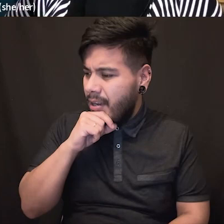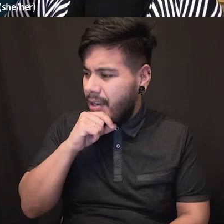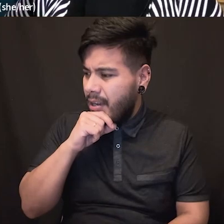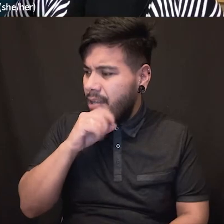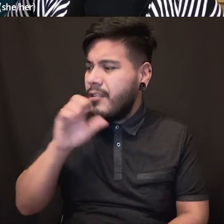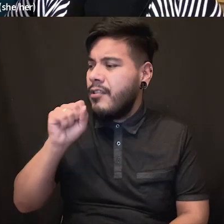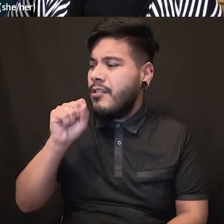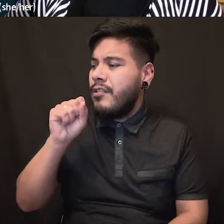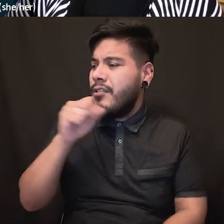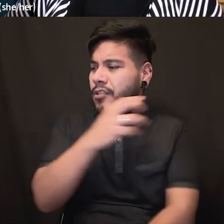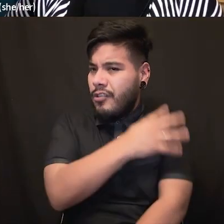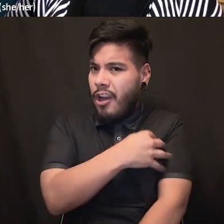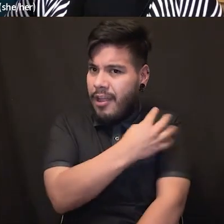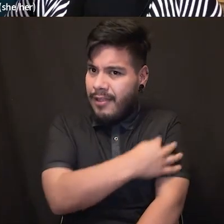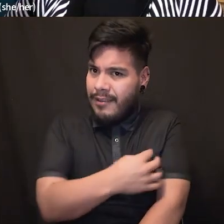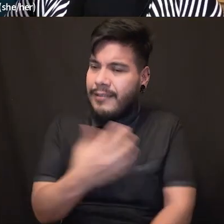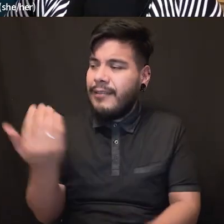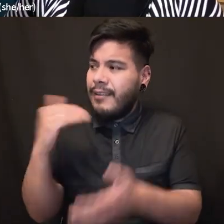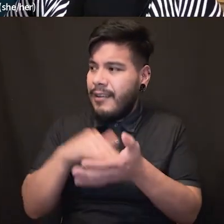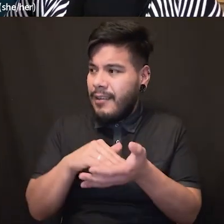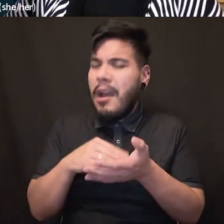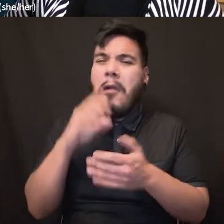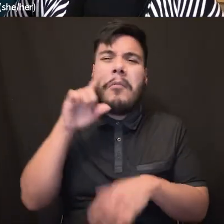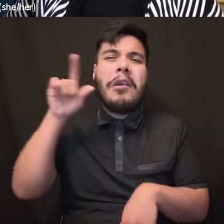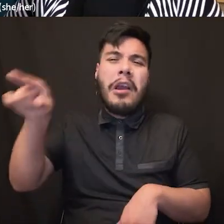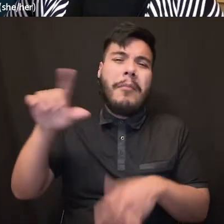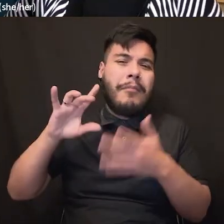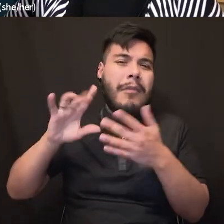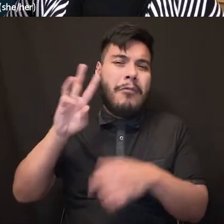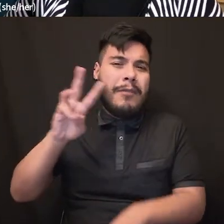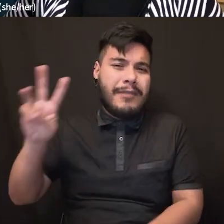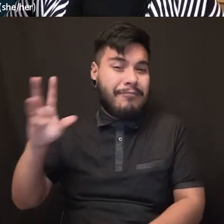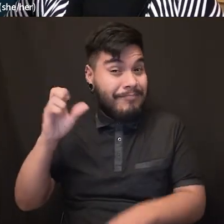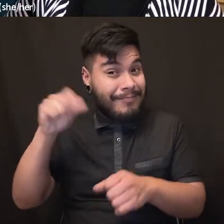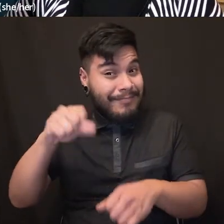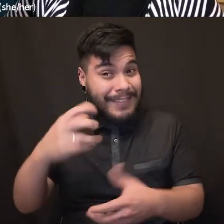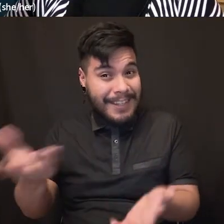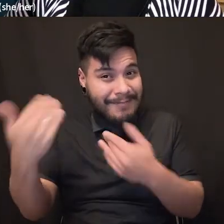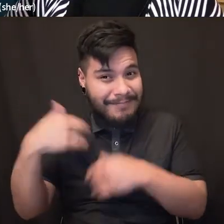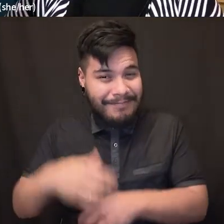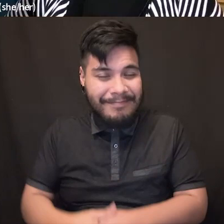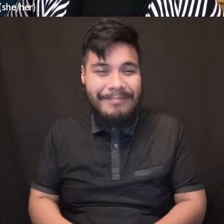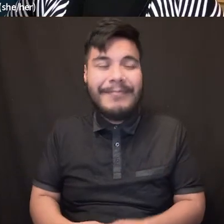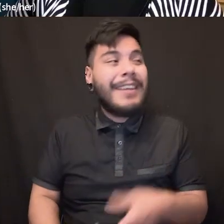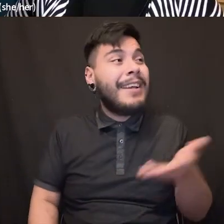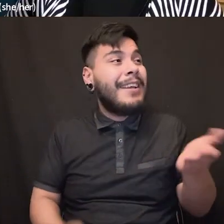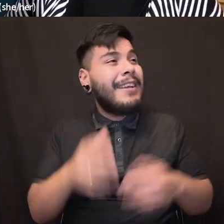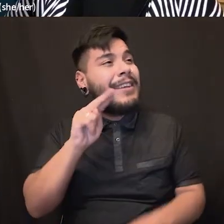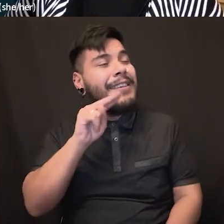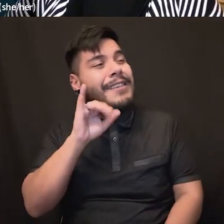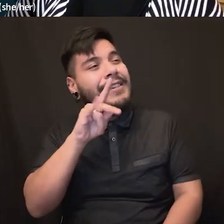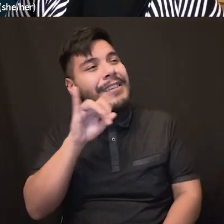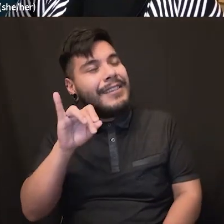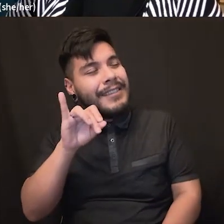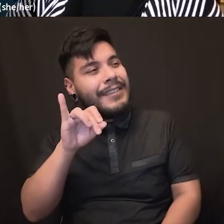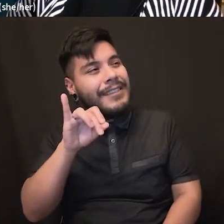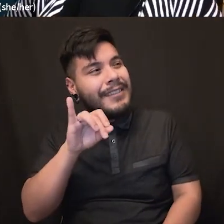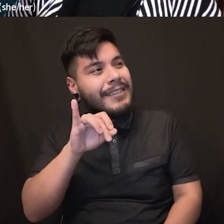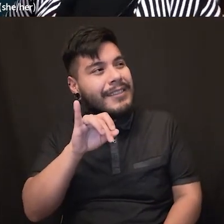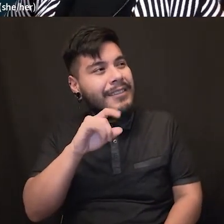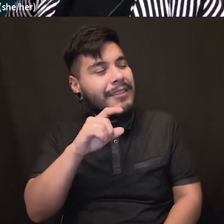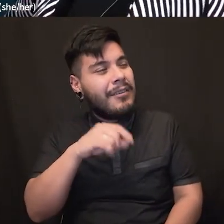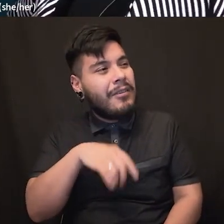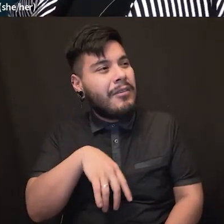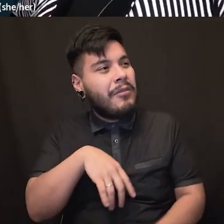Scotland again. I'll be all over the place. It'll be on my website. But please come by. And Nikki, where can folks, what's next for you, and where can